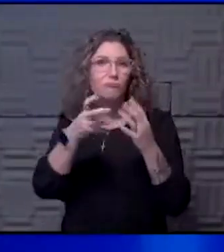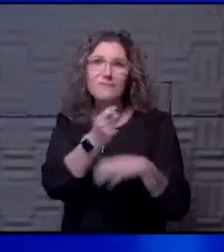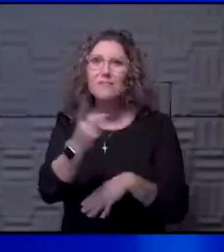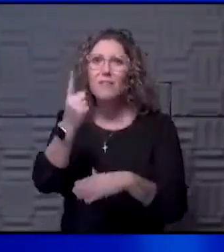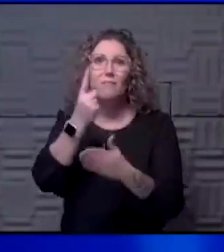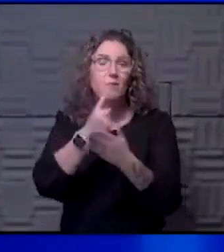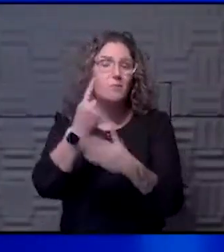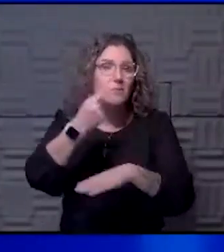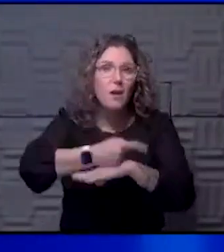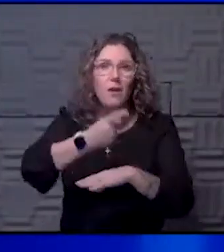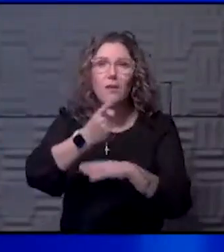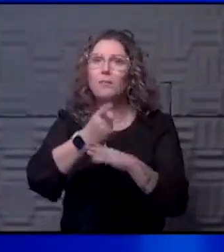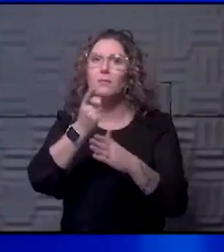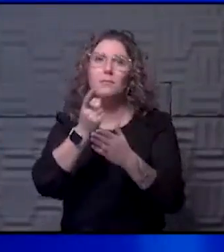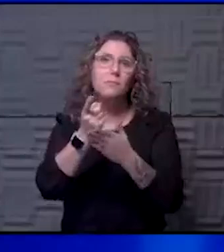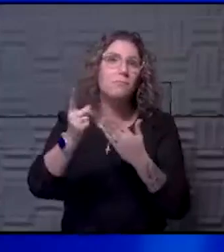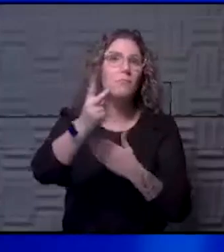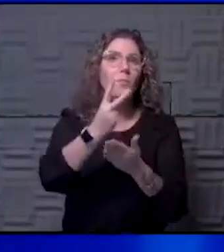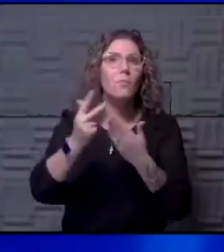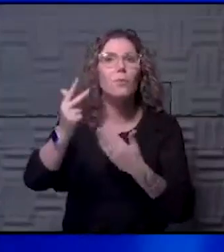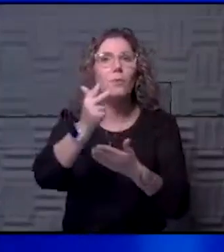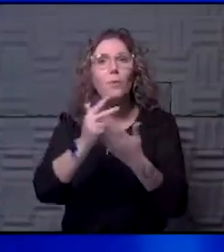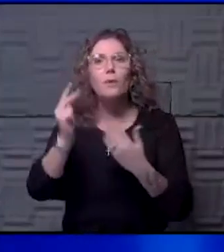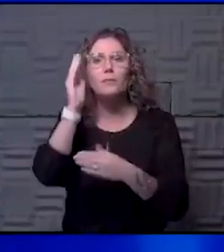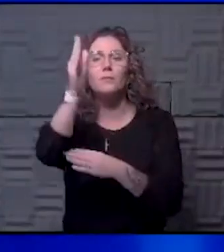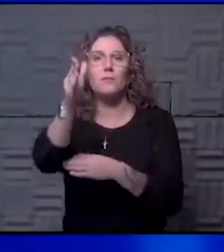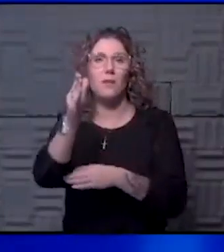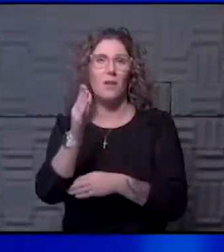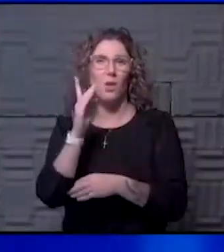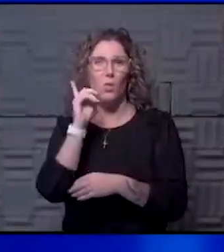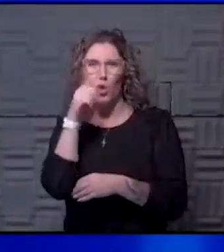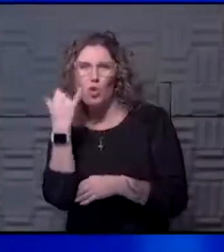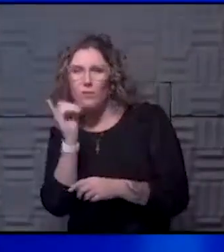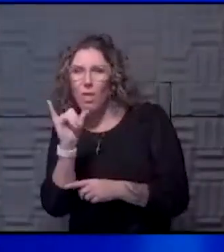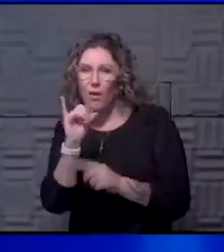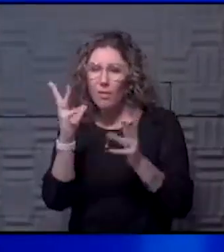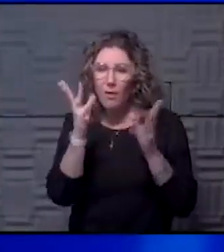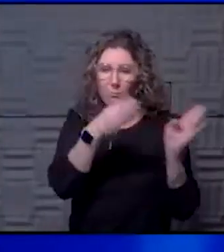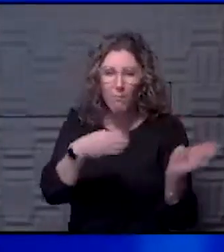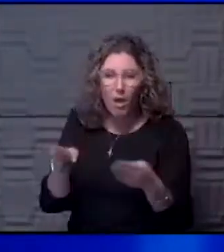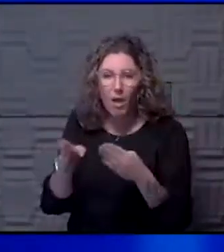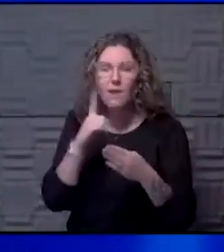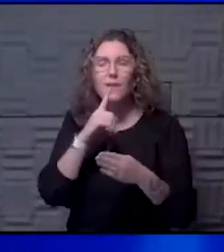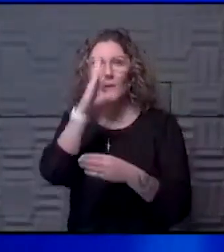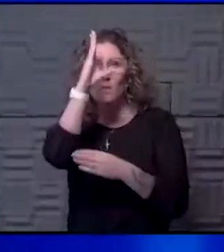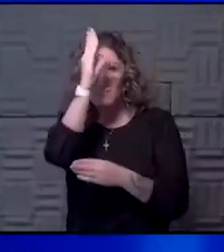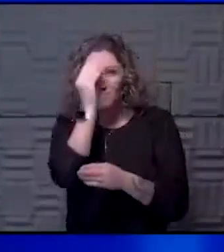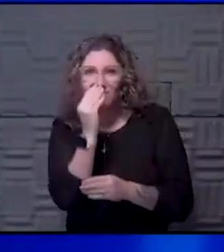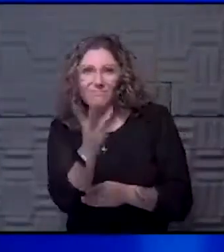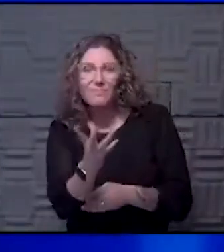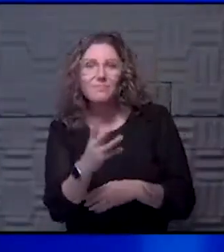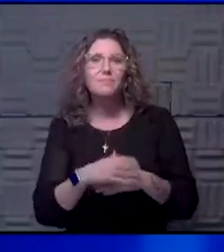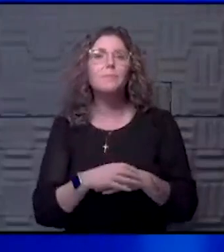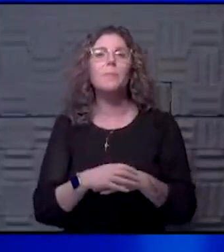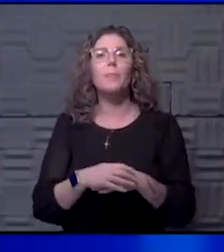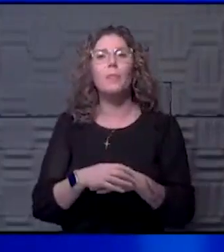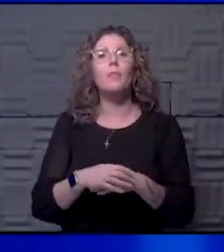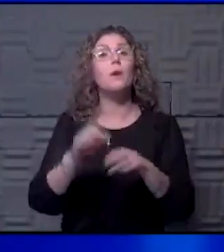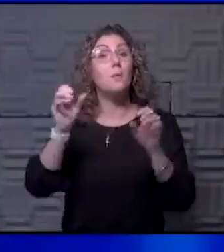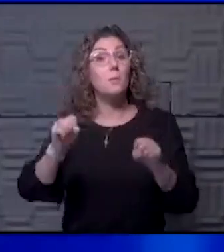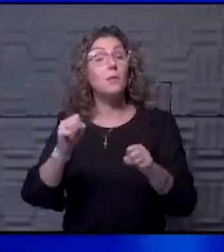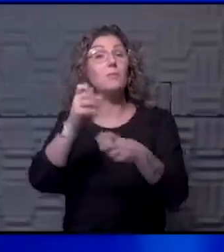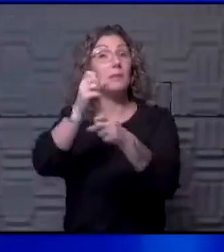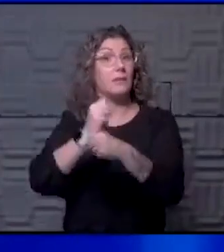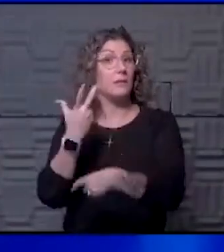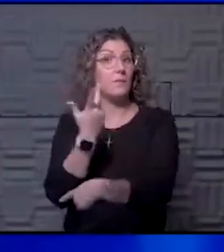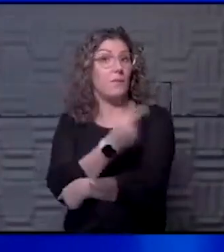out. And so we're working on what that plan looks like as well. But we will definitely let you know. We will have the ability for you to